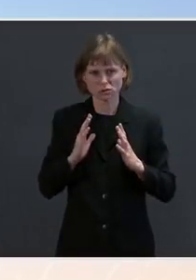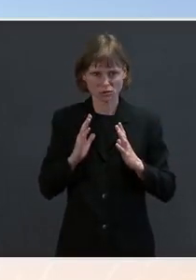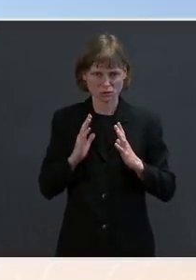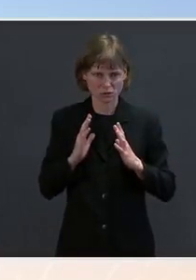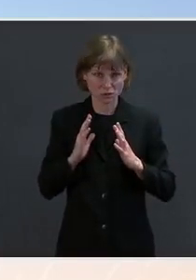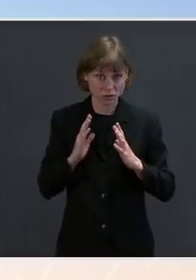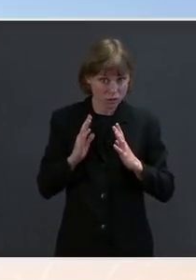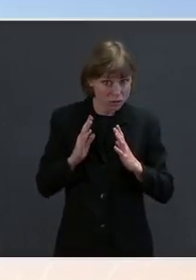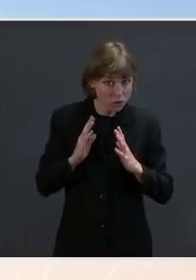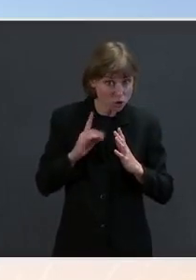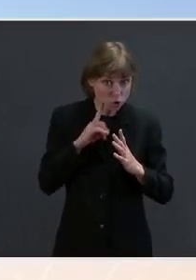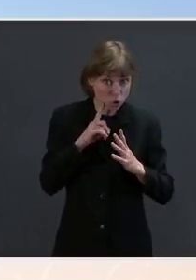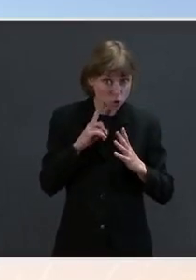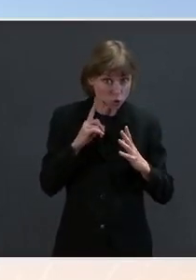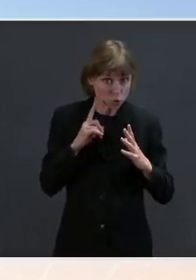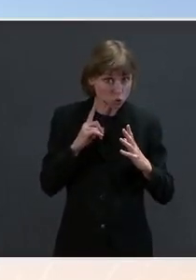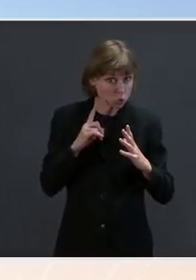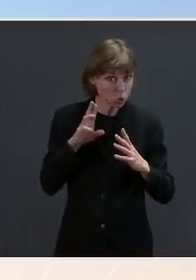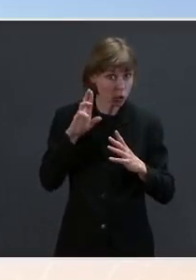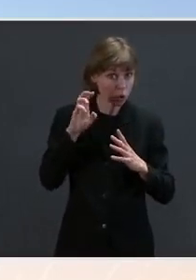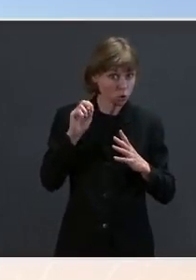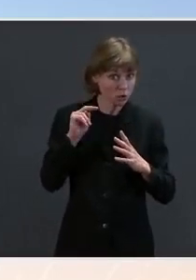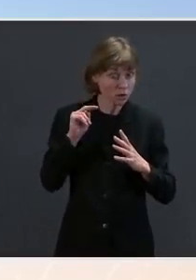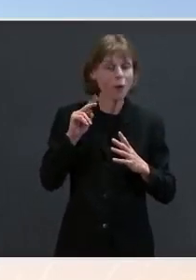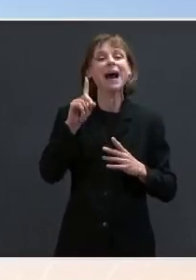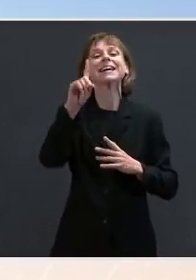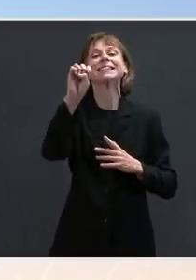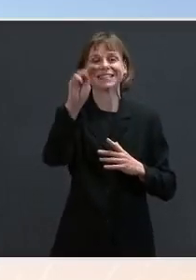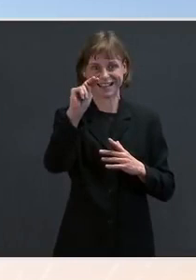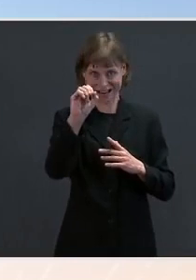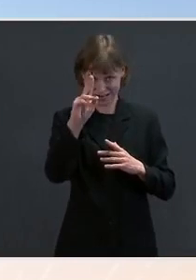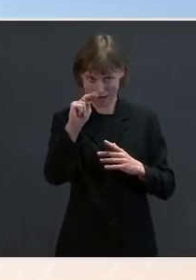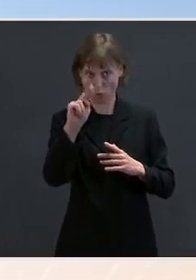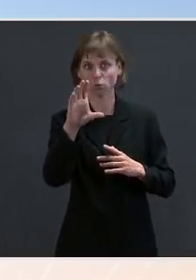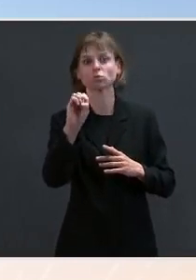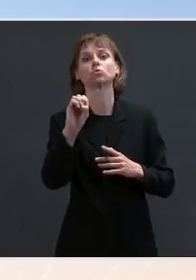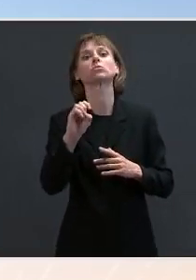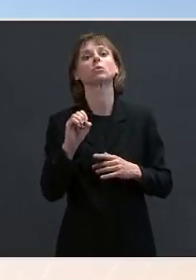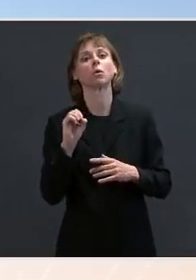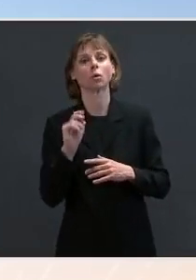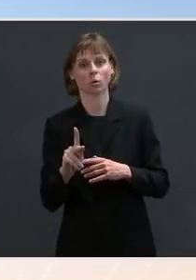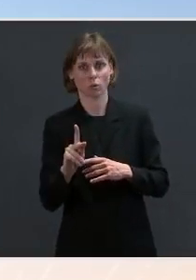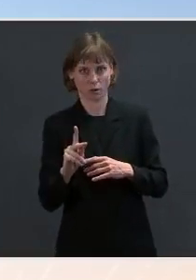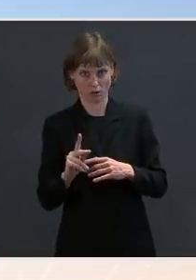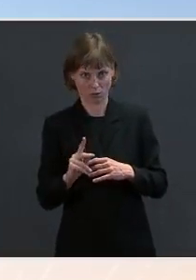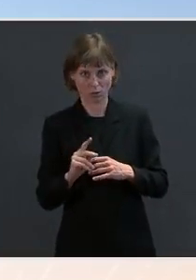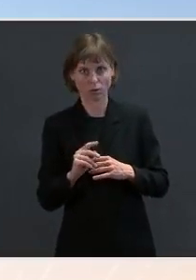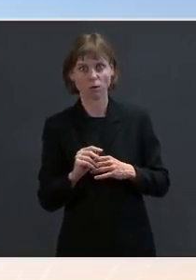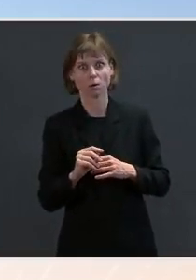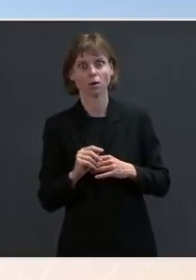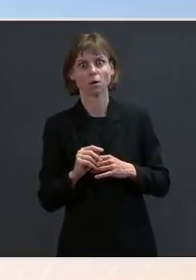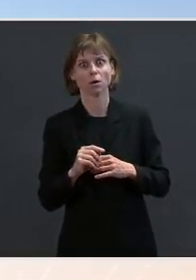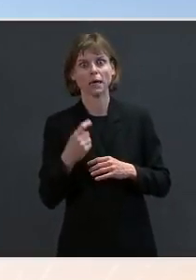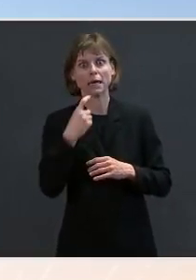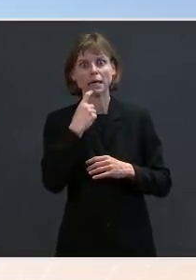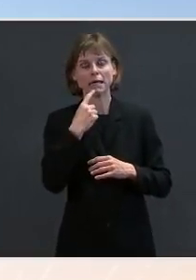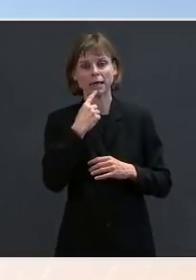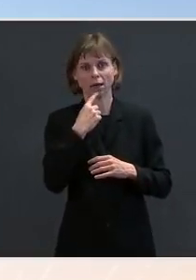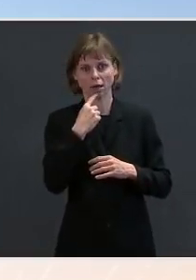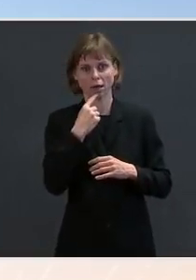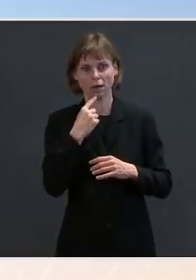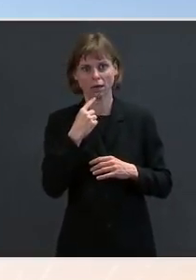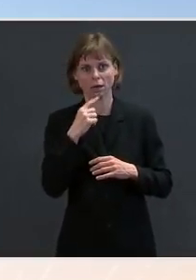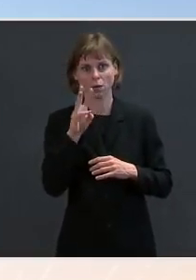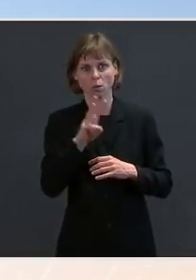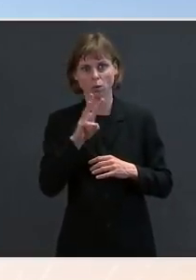To renounce it? Yeah, denounce. Denounce it, okay. Yes. He claimed that the Campo women during the World War